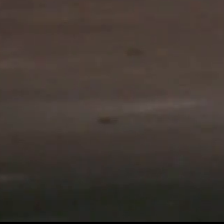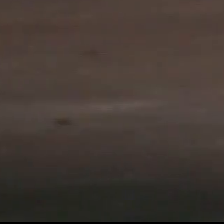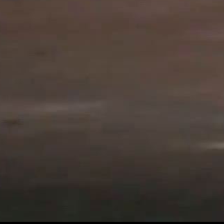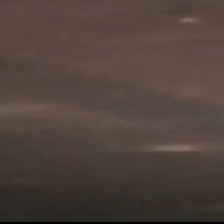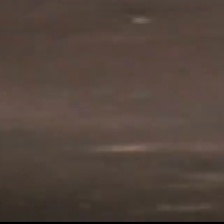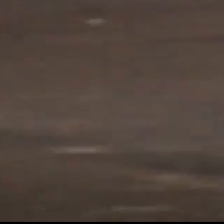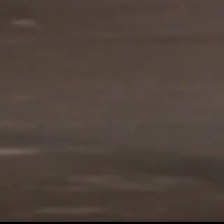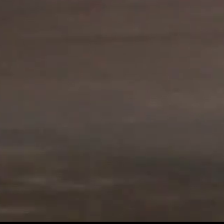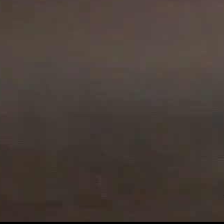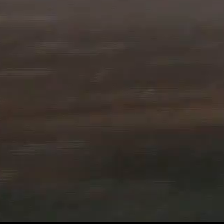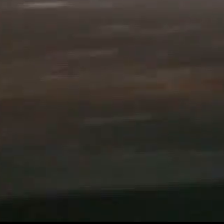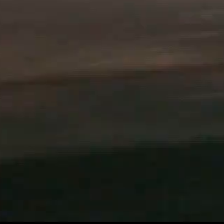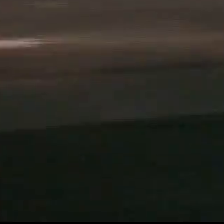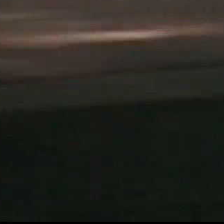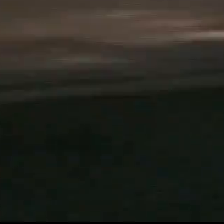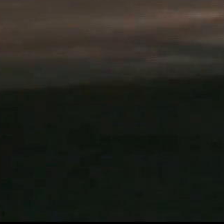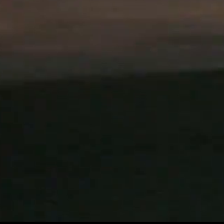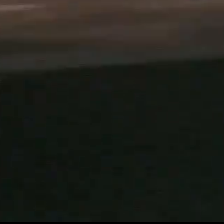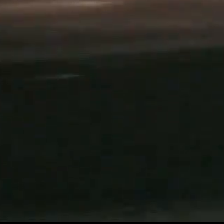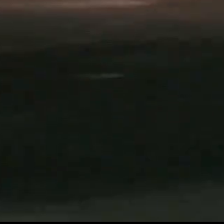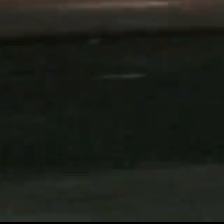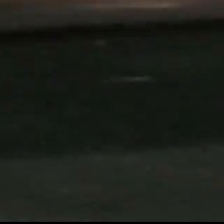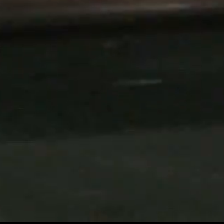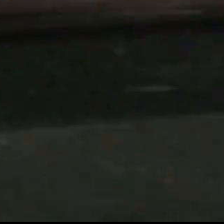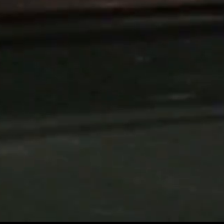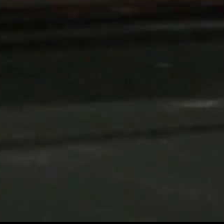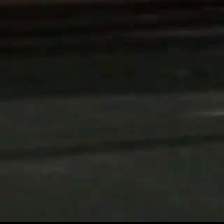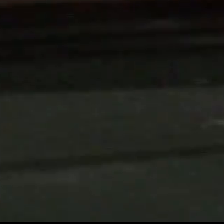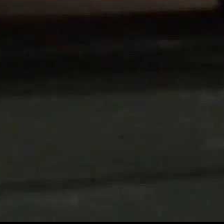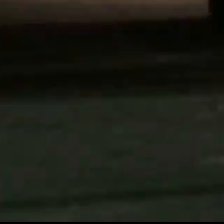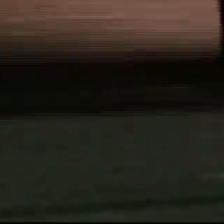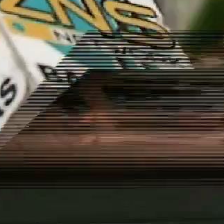coming up, a murder shocks a community overnight.